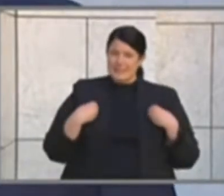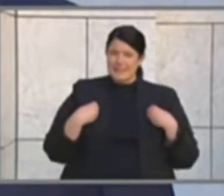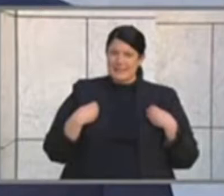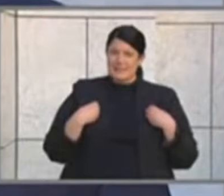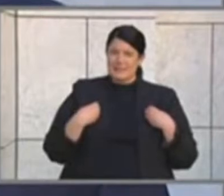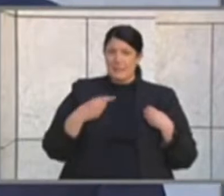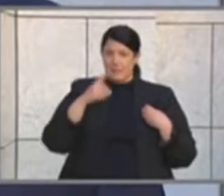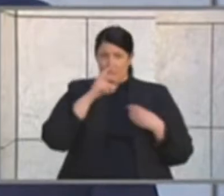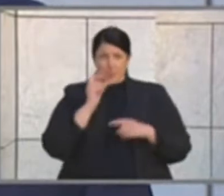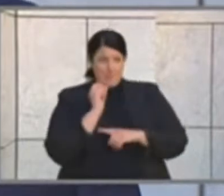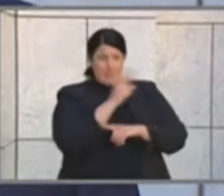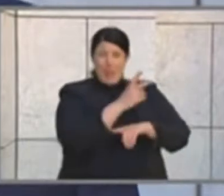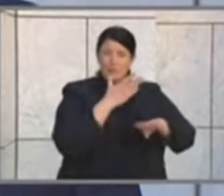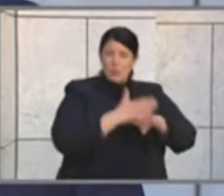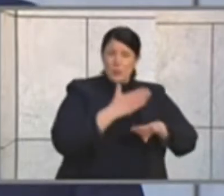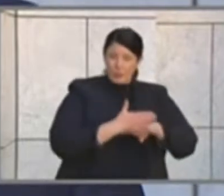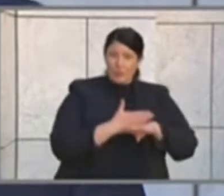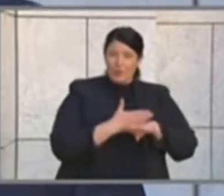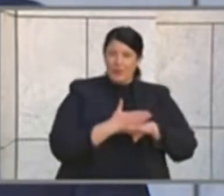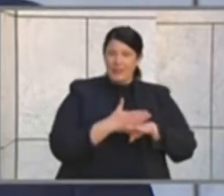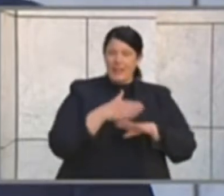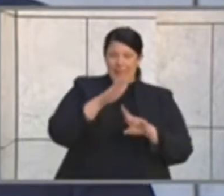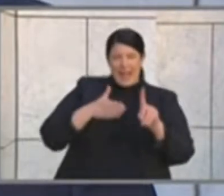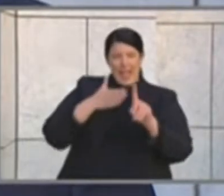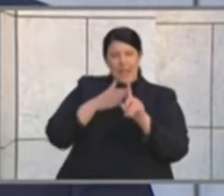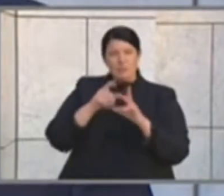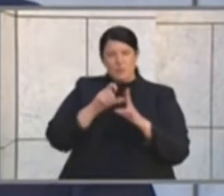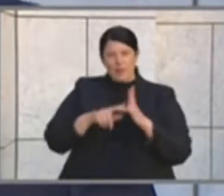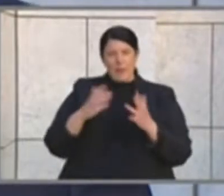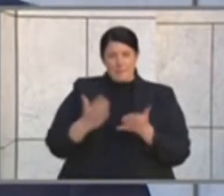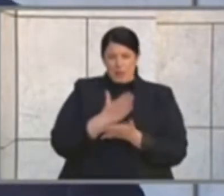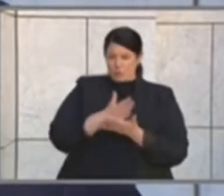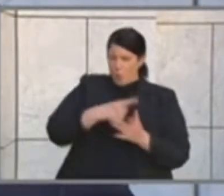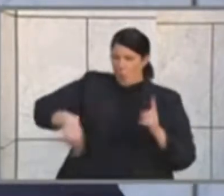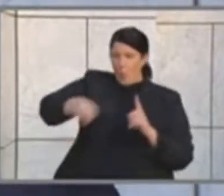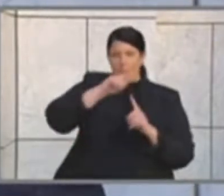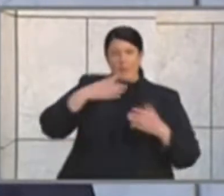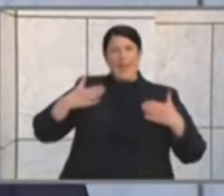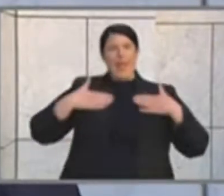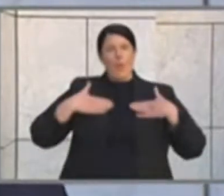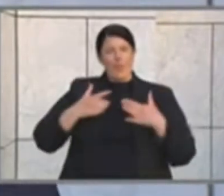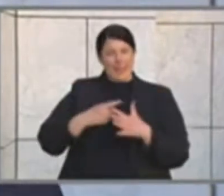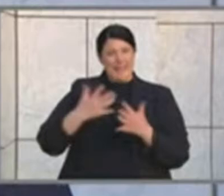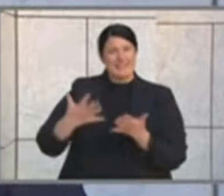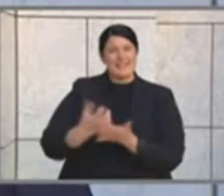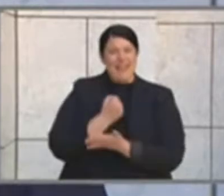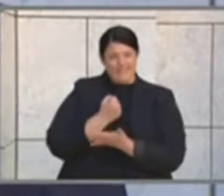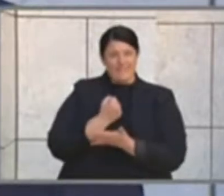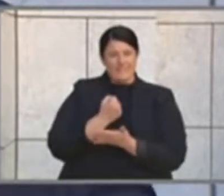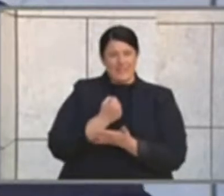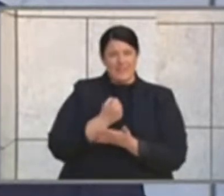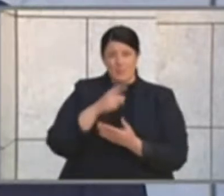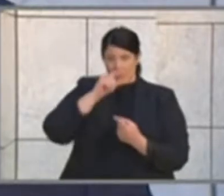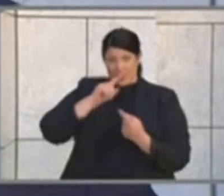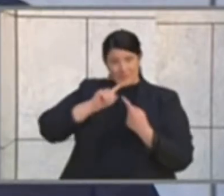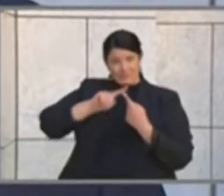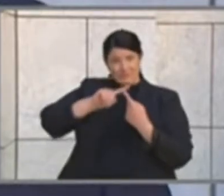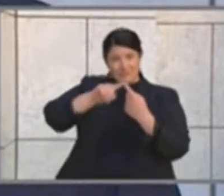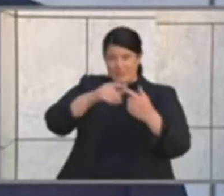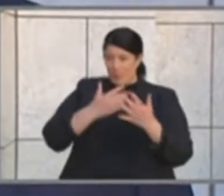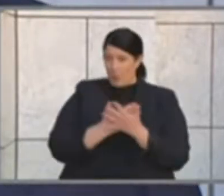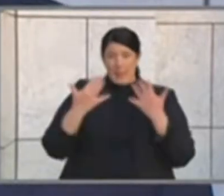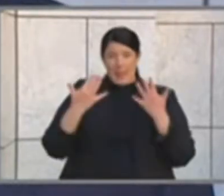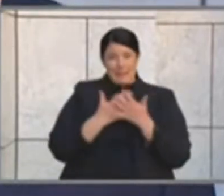employees back into their jobs, and to do so in a COVID-safe way so that it's sustainable for many years